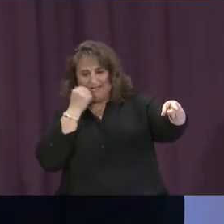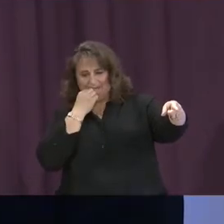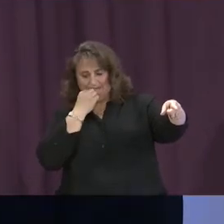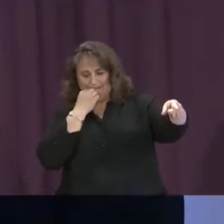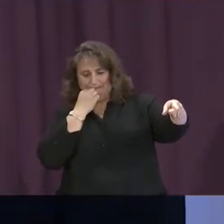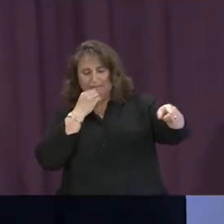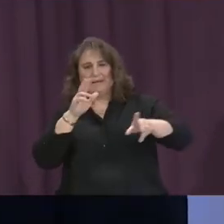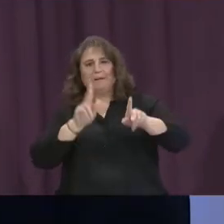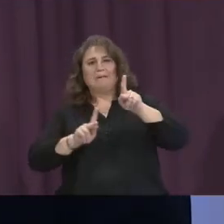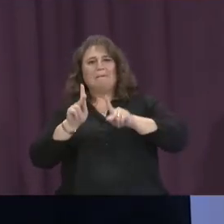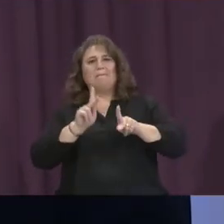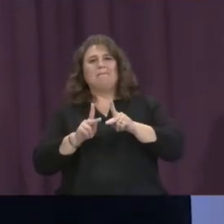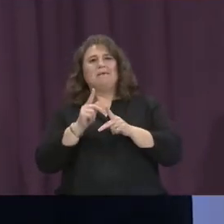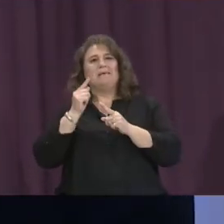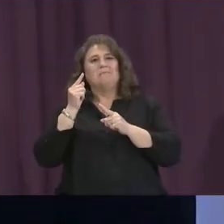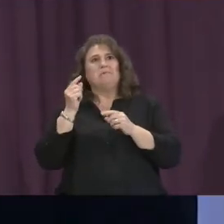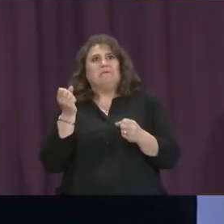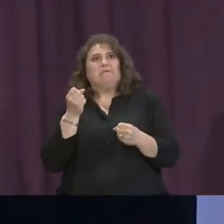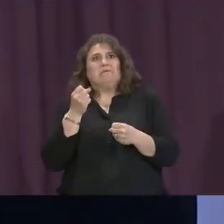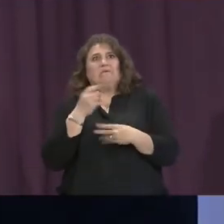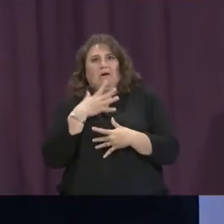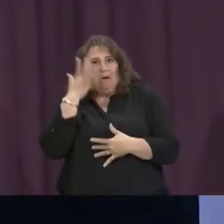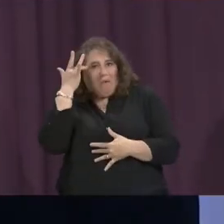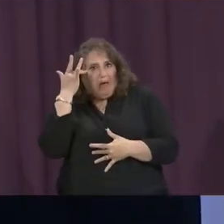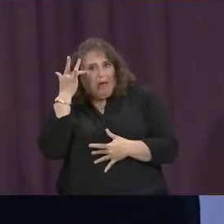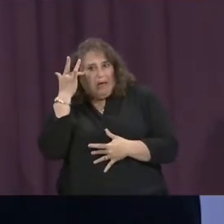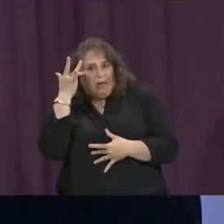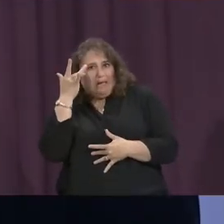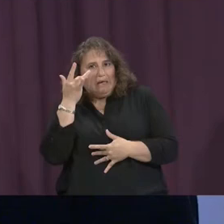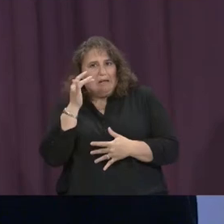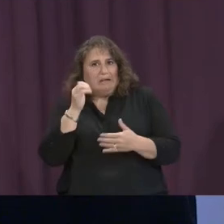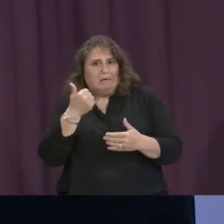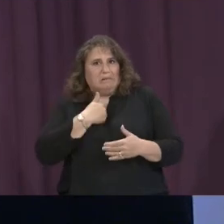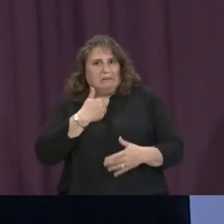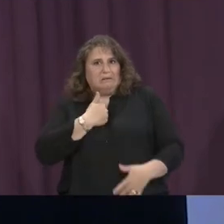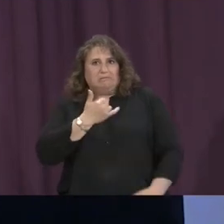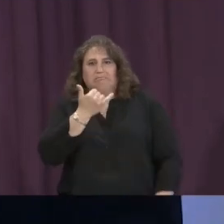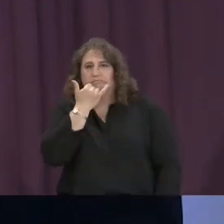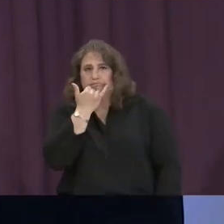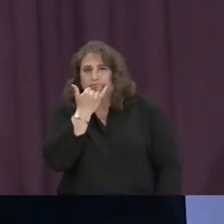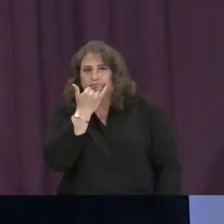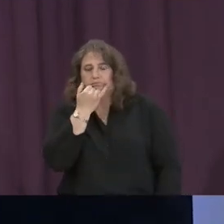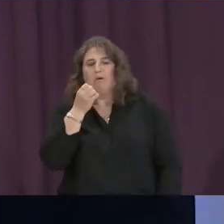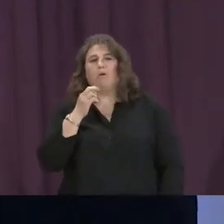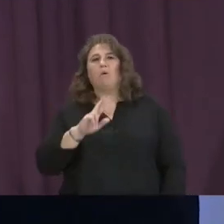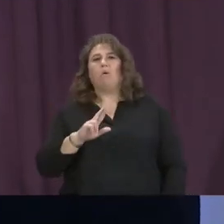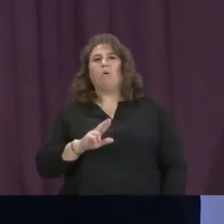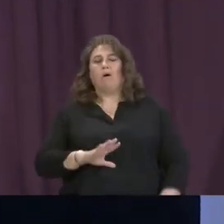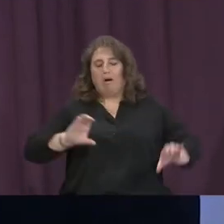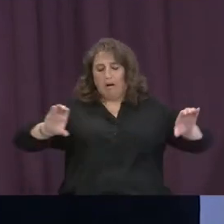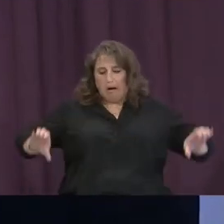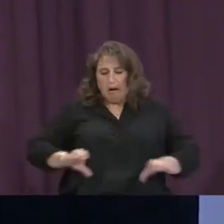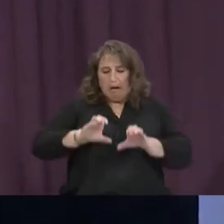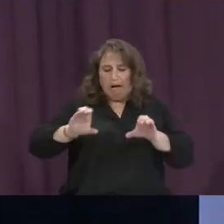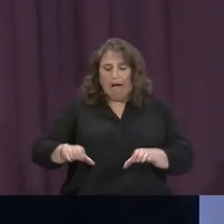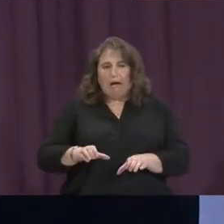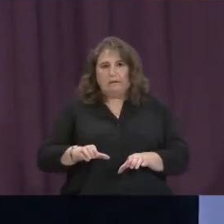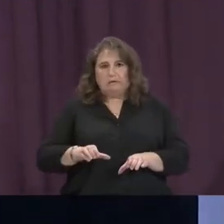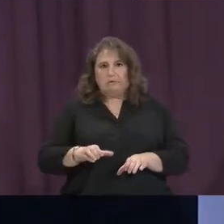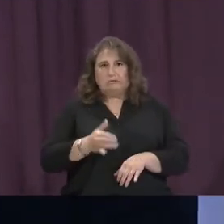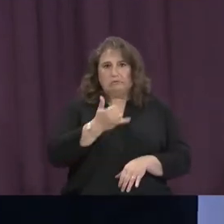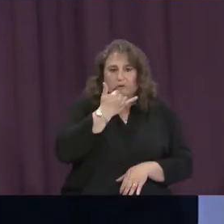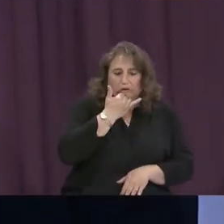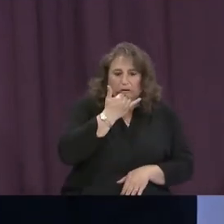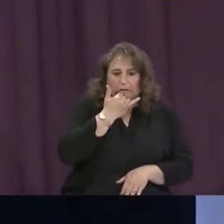fear being wrong or, like, fear hurting somebody from their actions or their words. Mm And